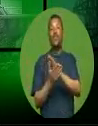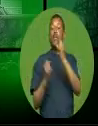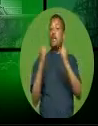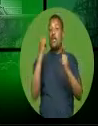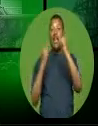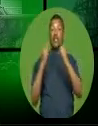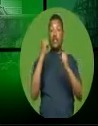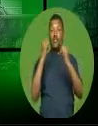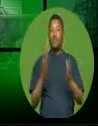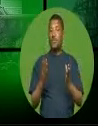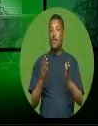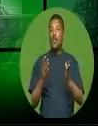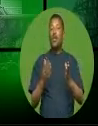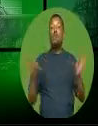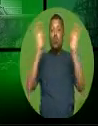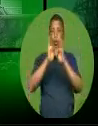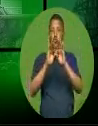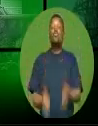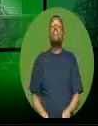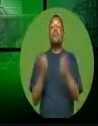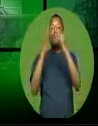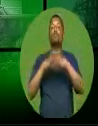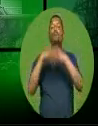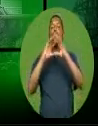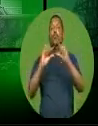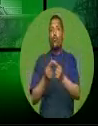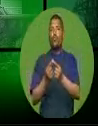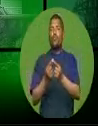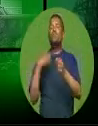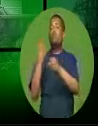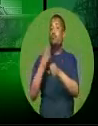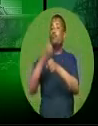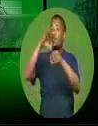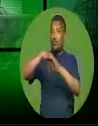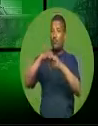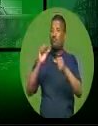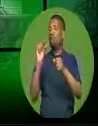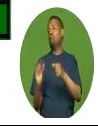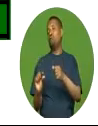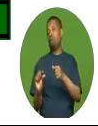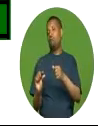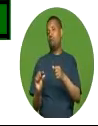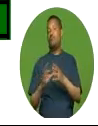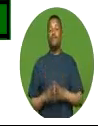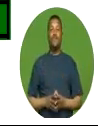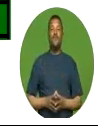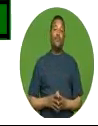importance of the rest of the industrial groups in terms of employment was low.